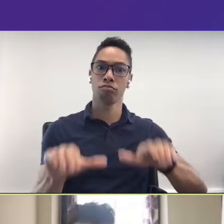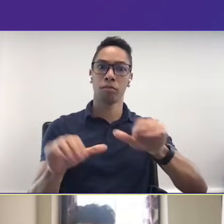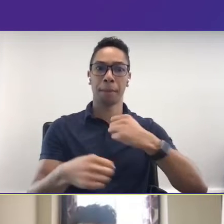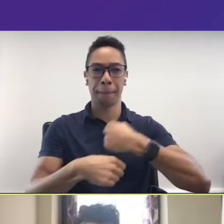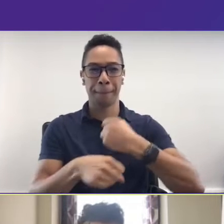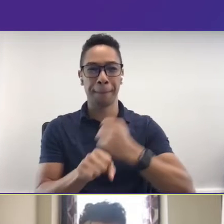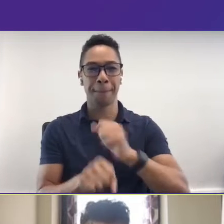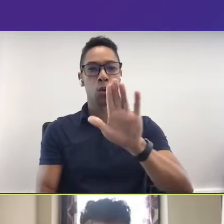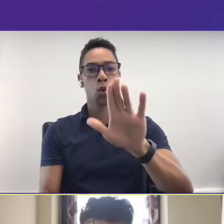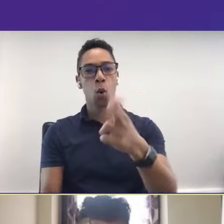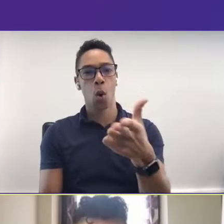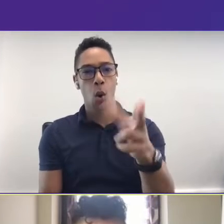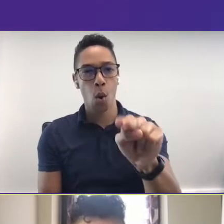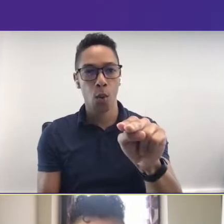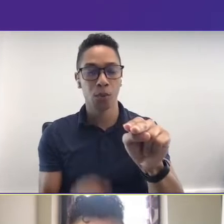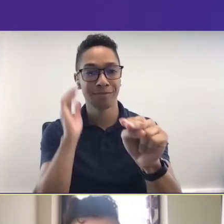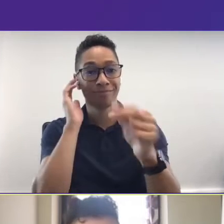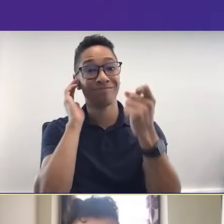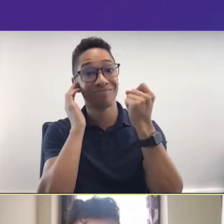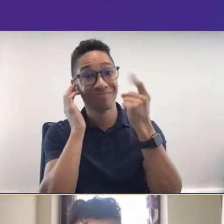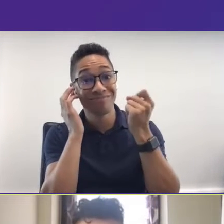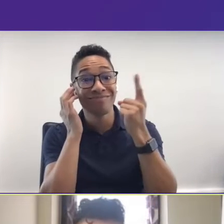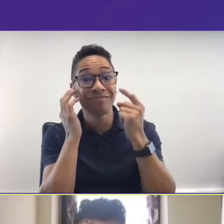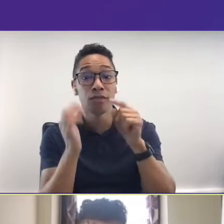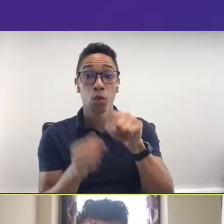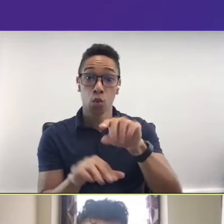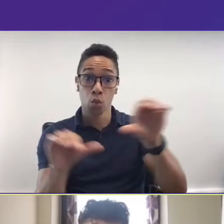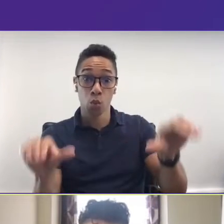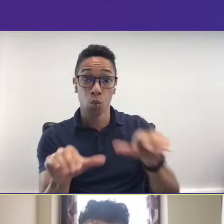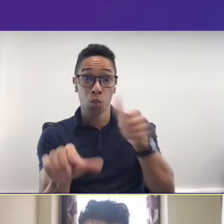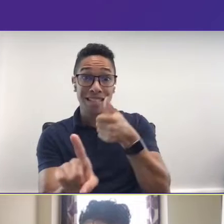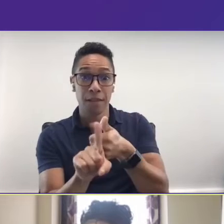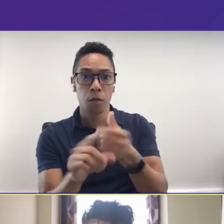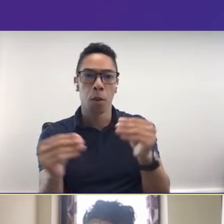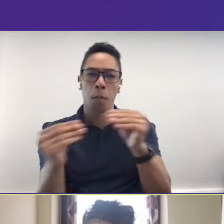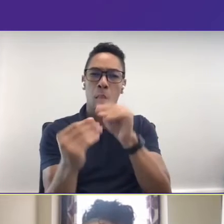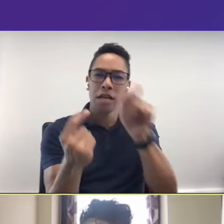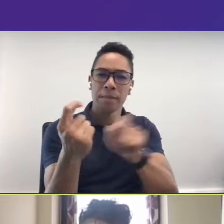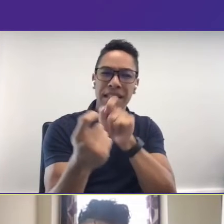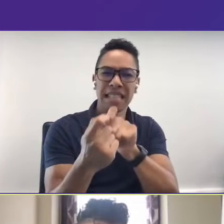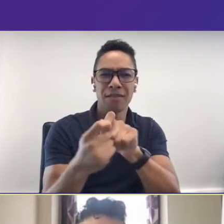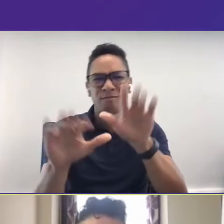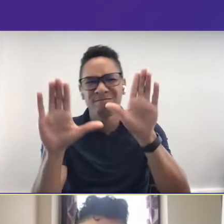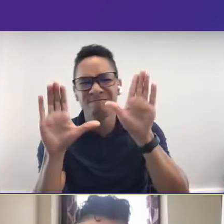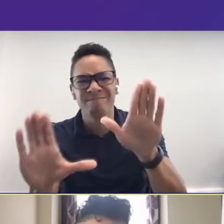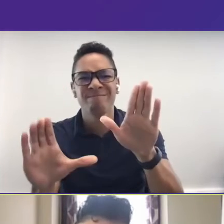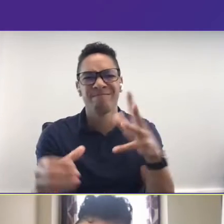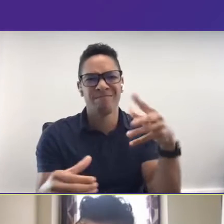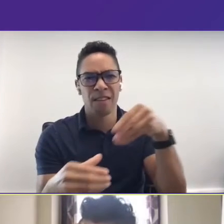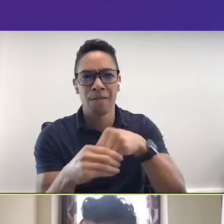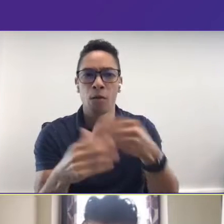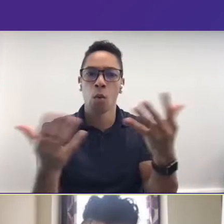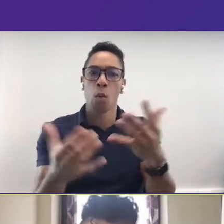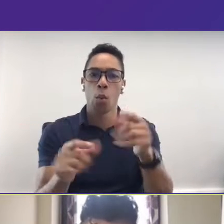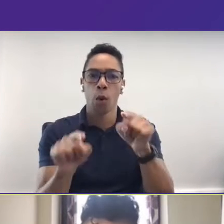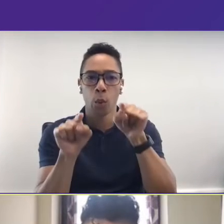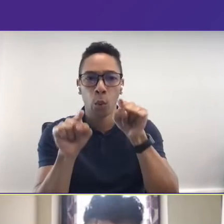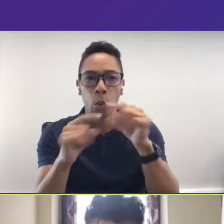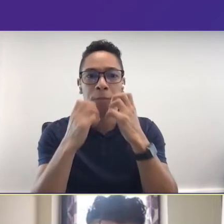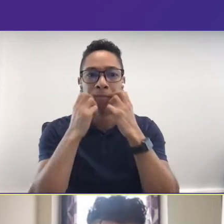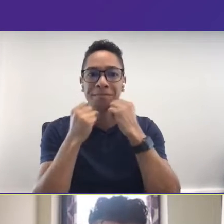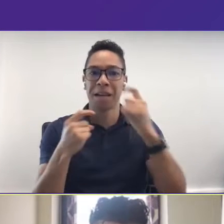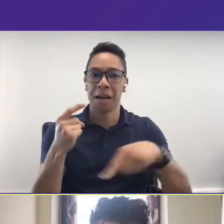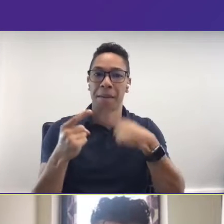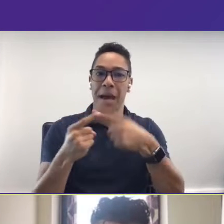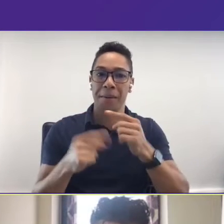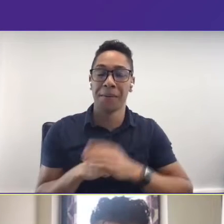yourself, they're more personal and specific and amazing and involve the things that you care about most. So for